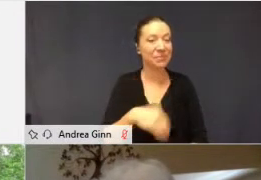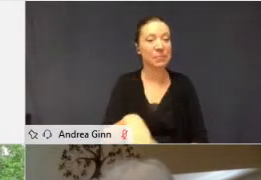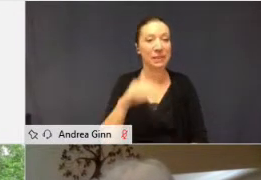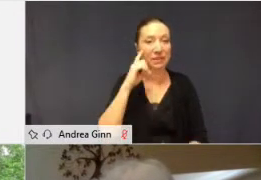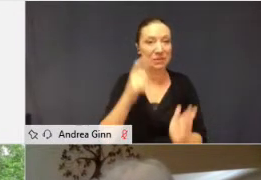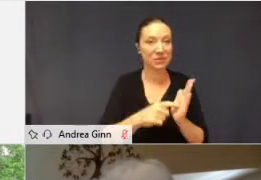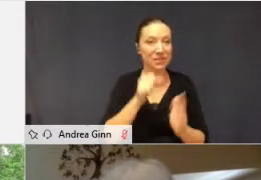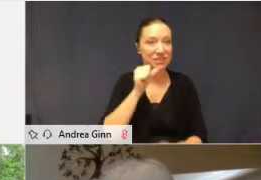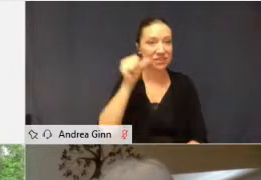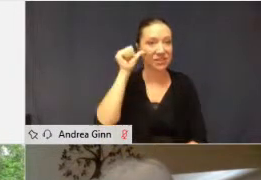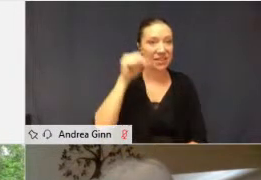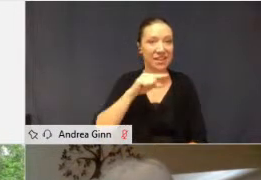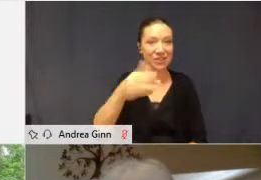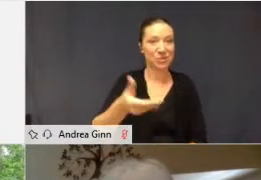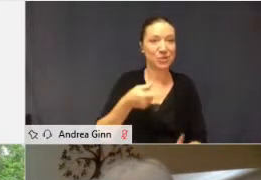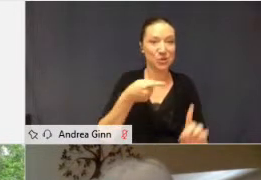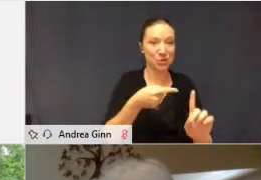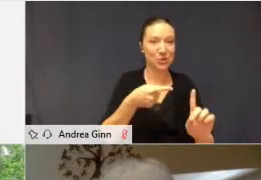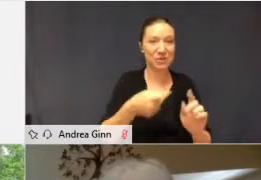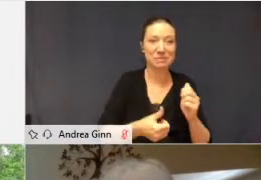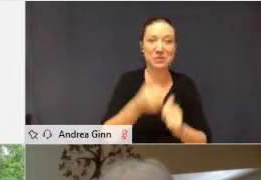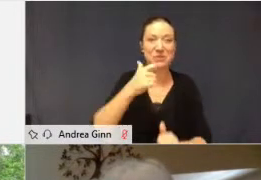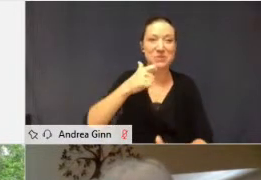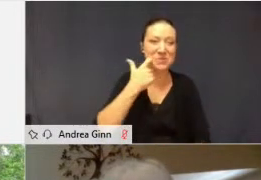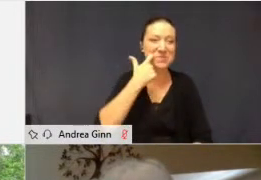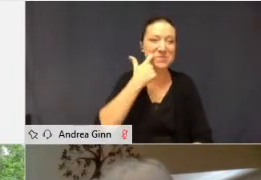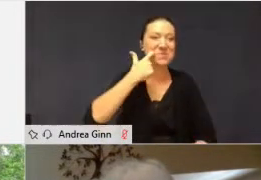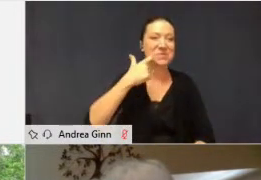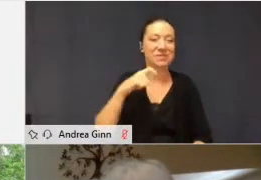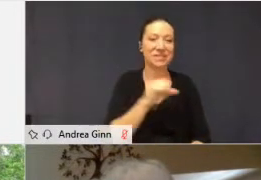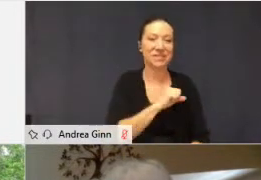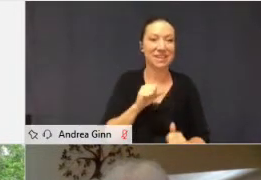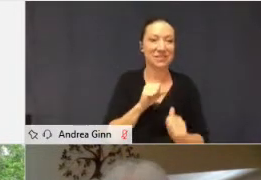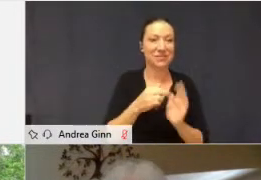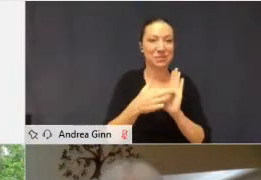introduced as the newest state representative, but I think you lost that